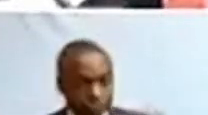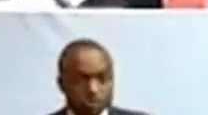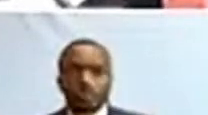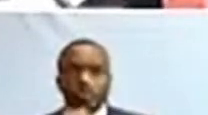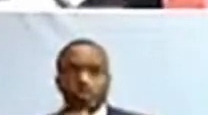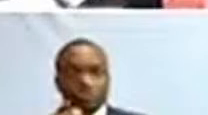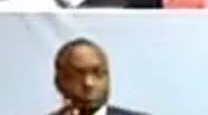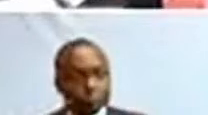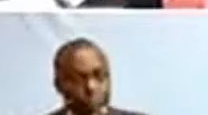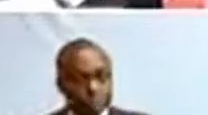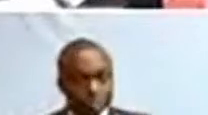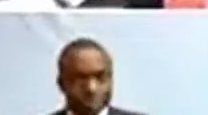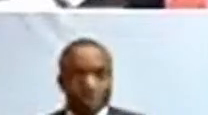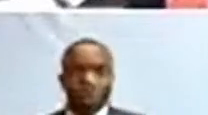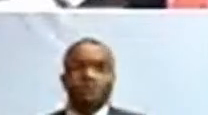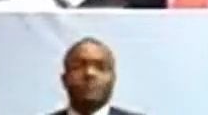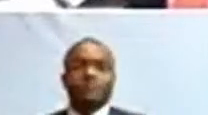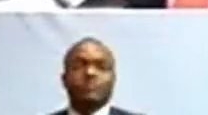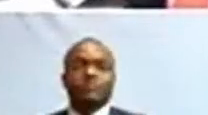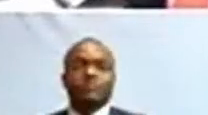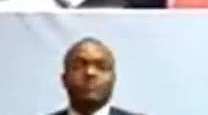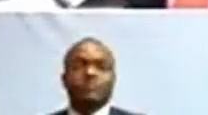not?